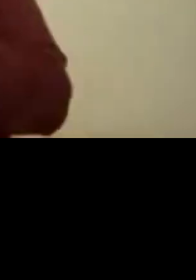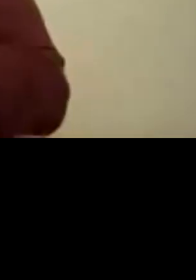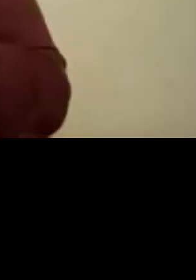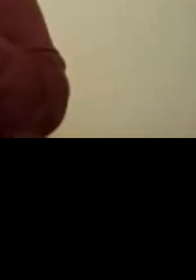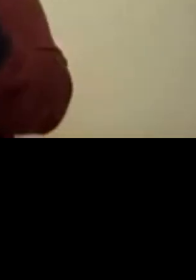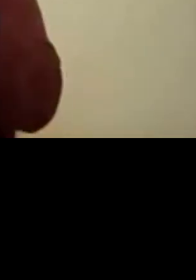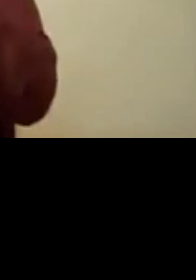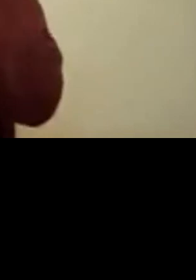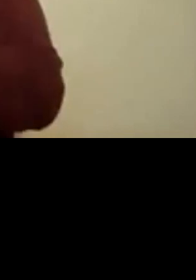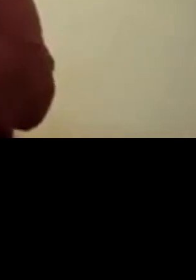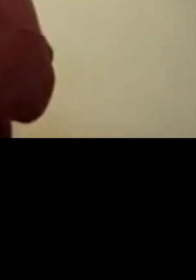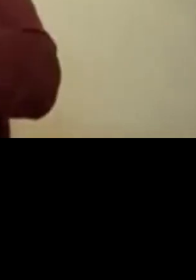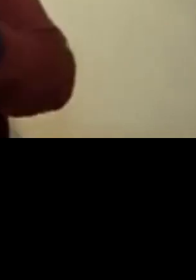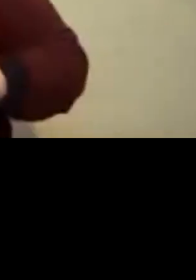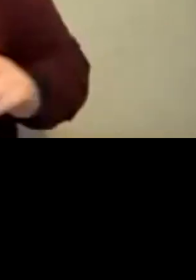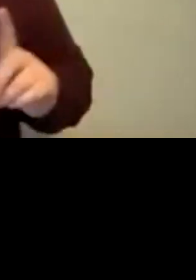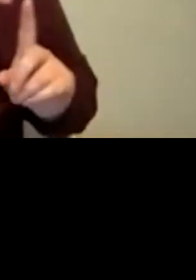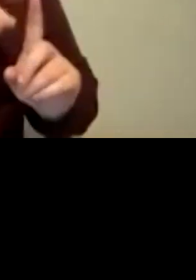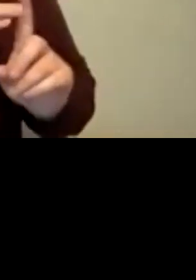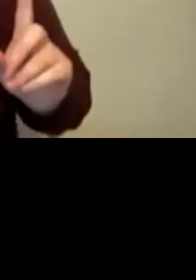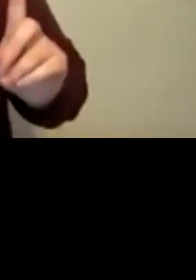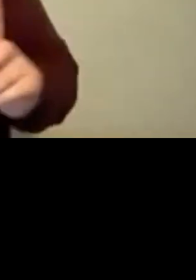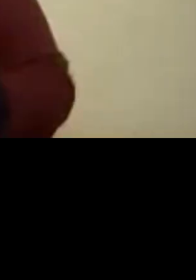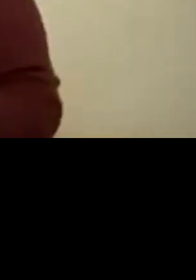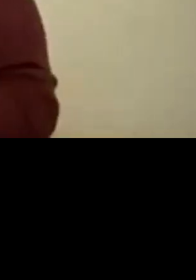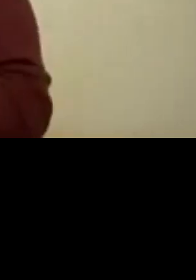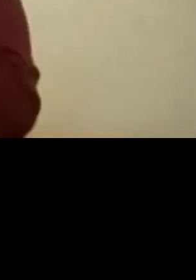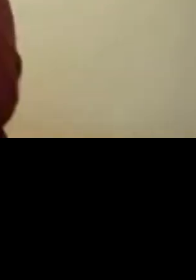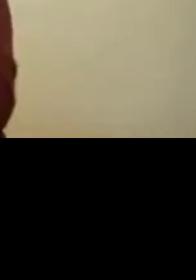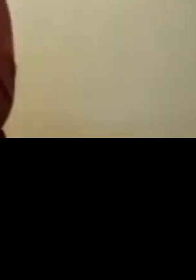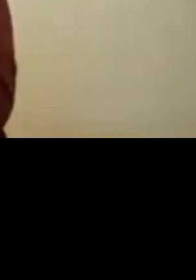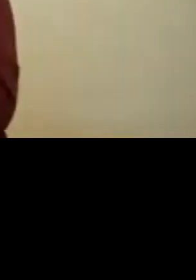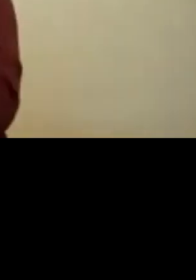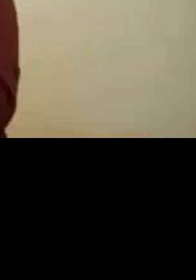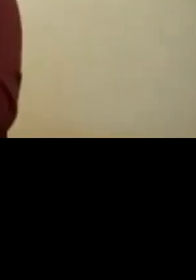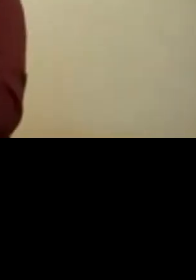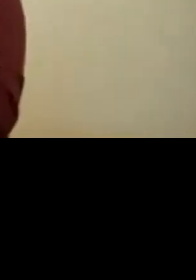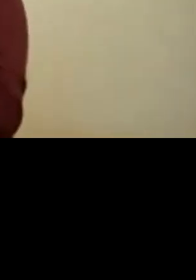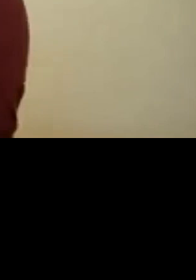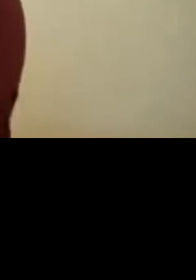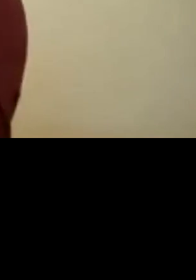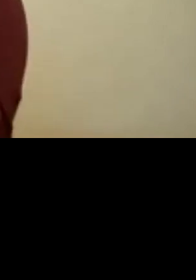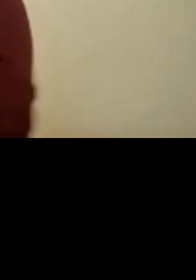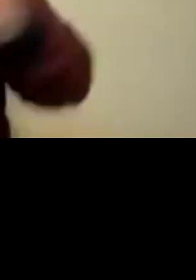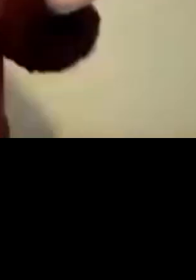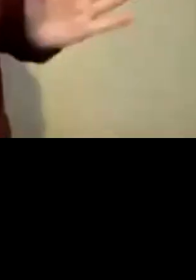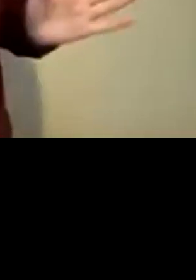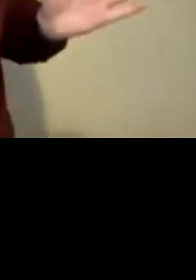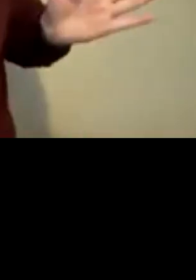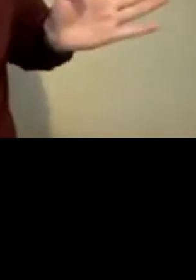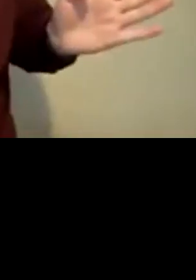from baseline to post-treatment, and then as far as the 2-month follow-up. So we'll get